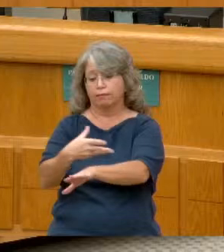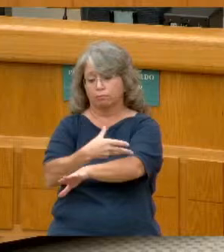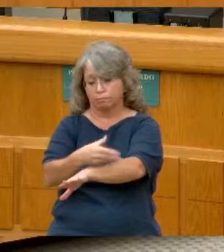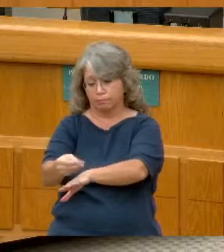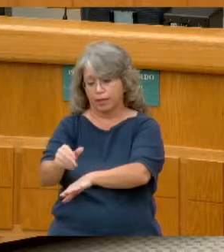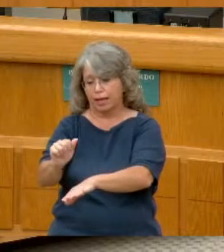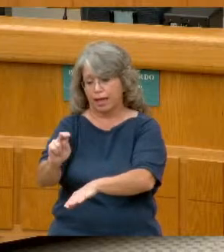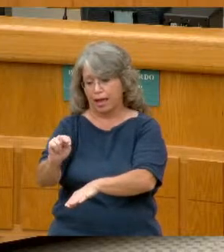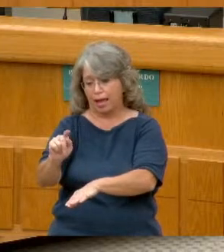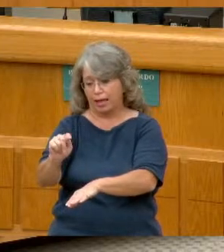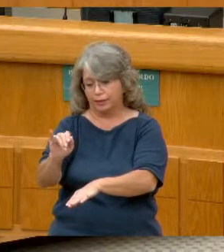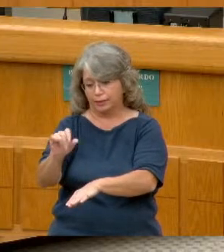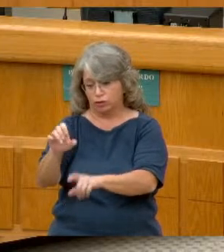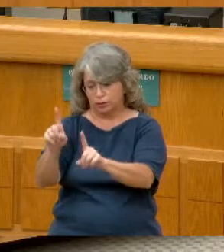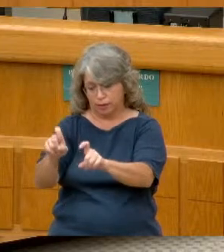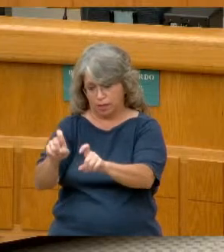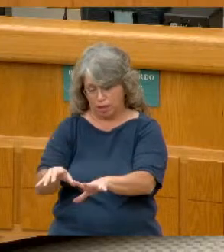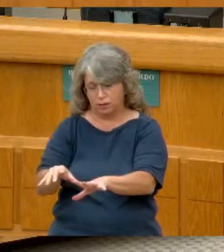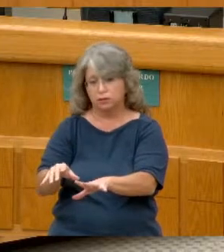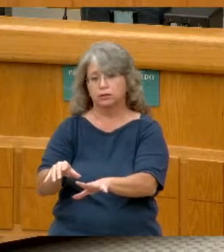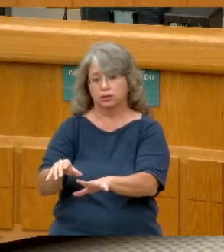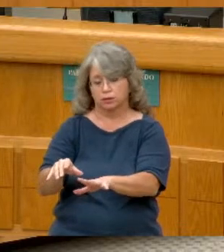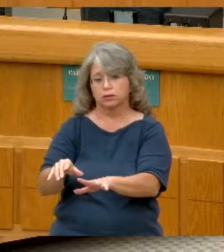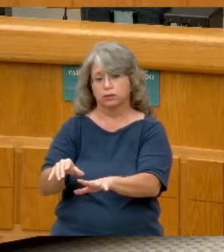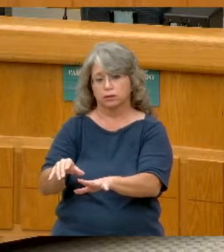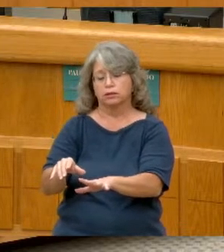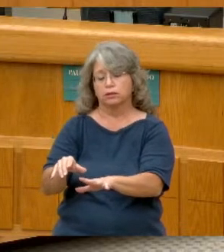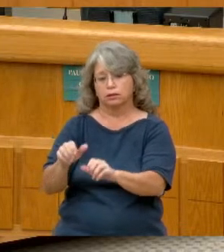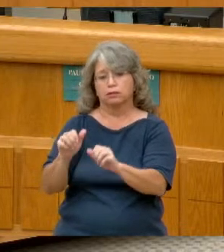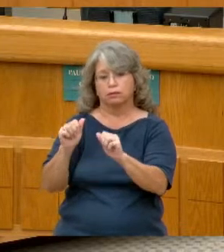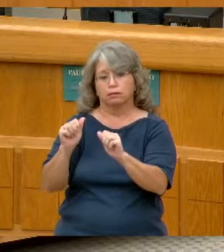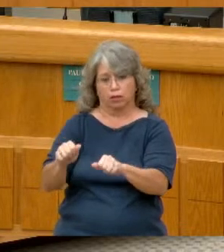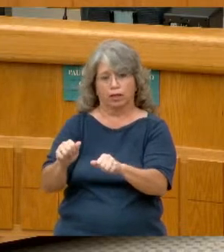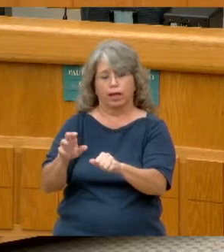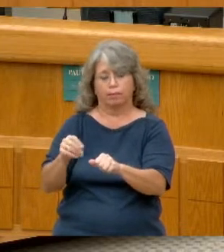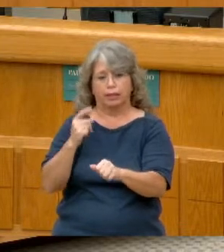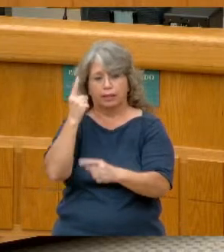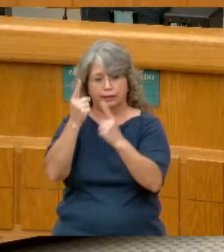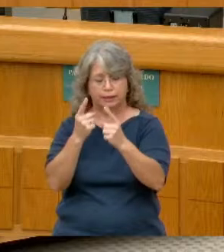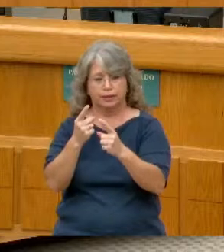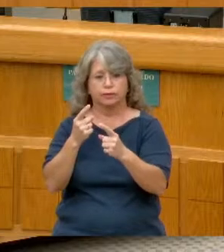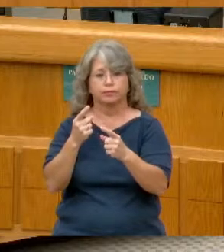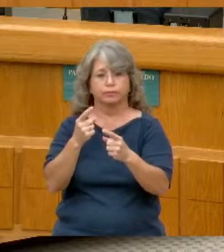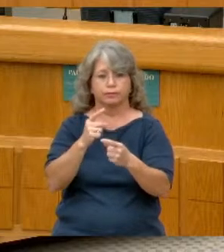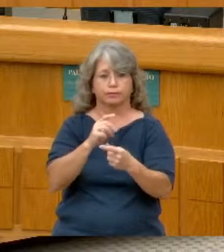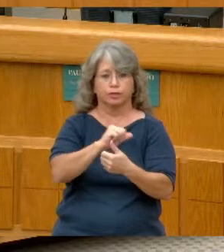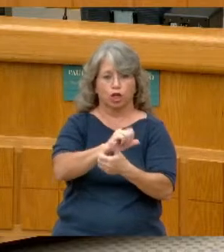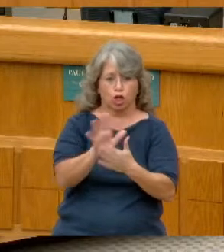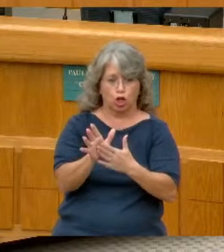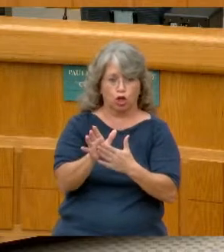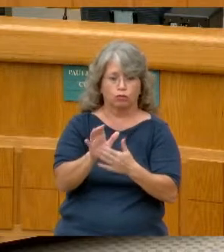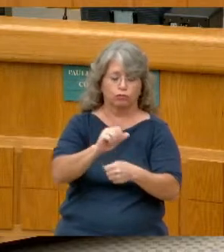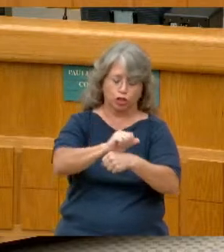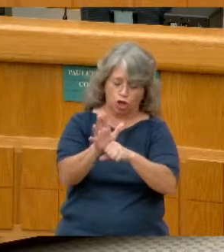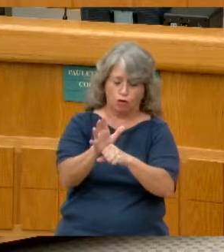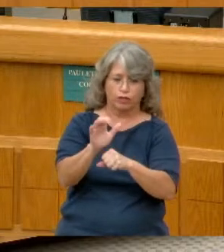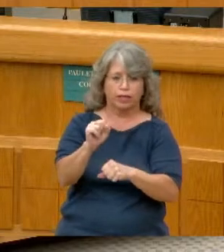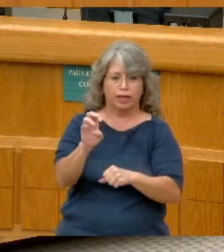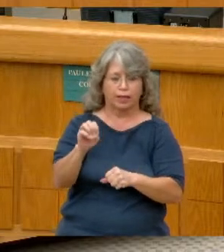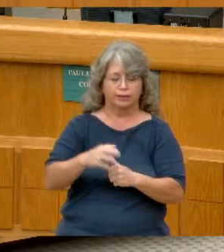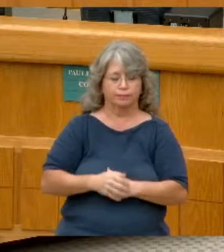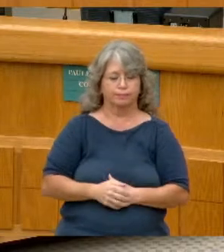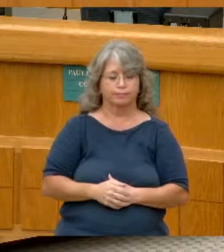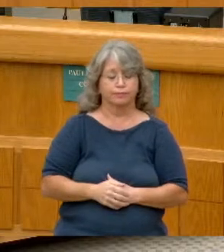definitions: confirmed, probable, and a suspect case. So what are we seeing at the health district? We are seeing our